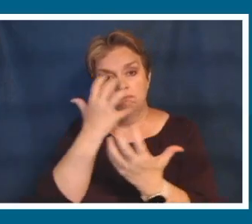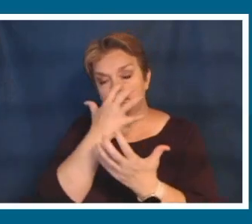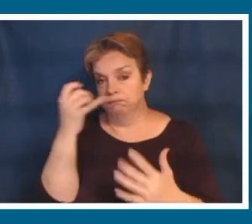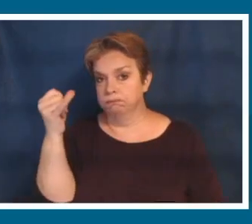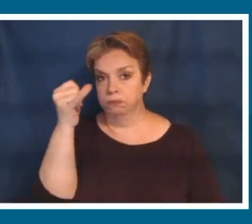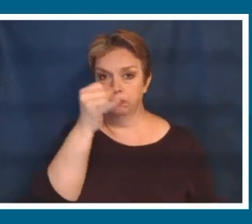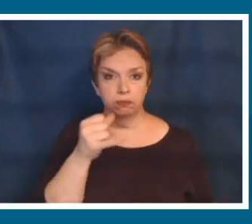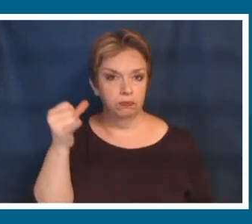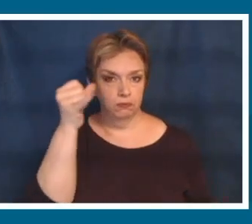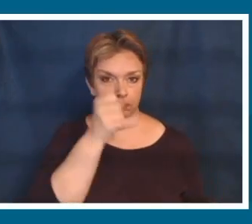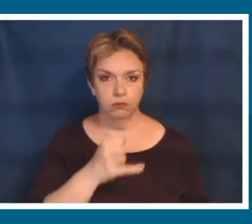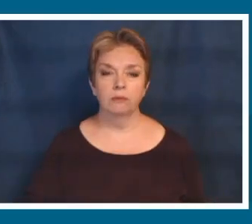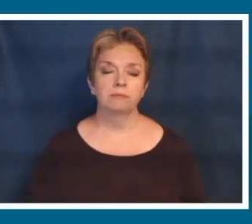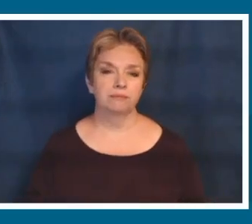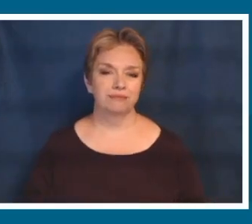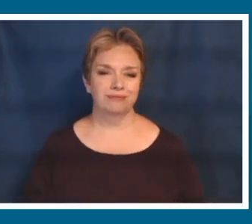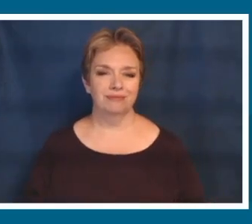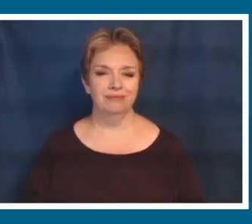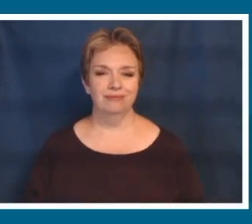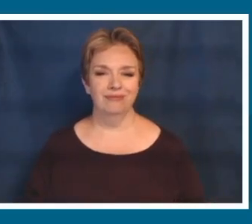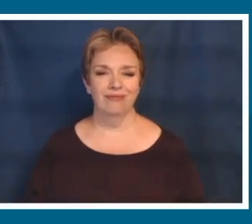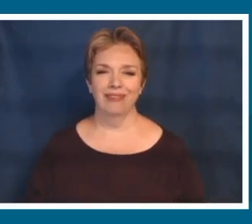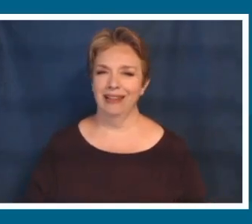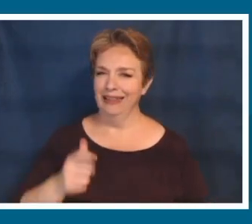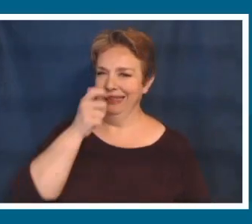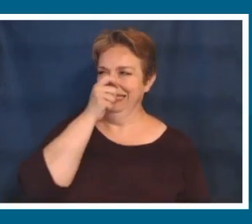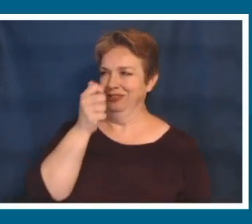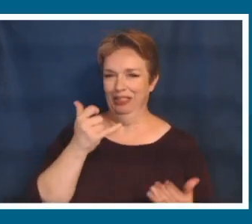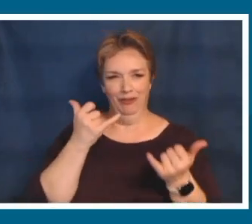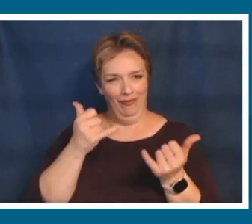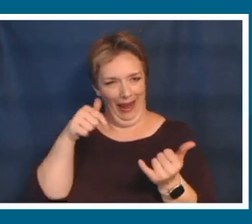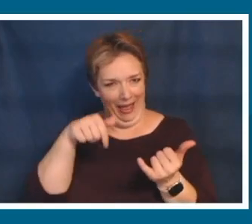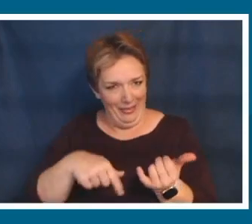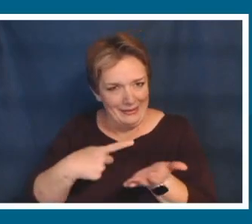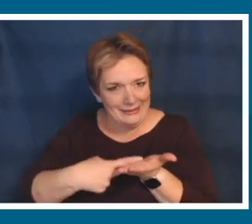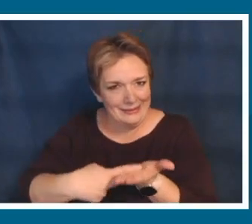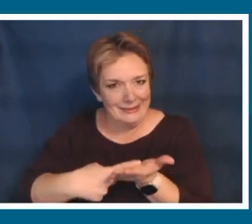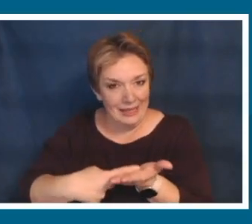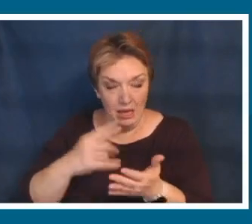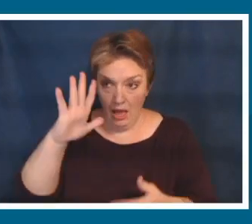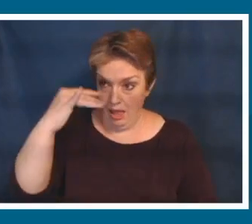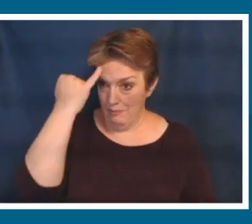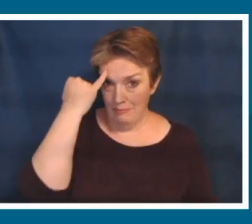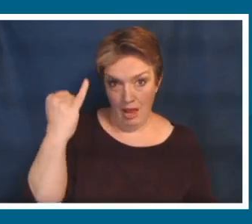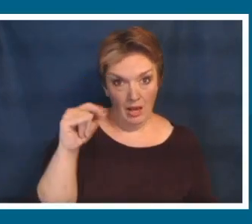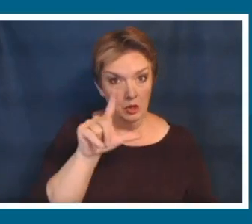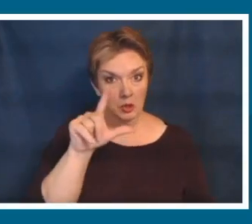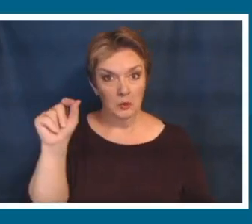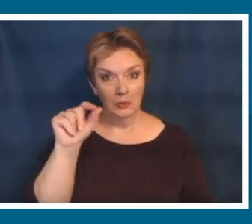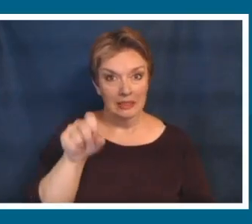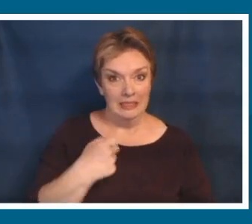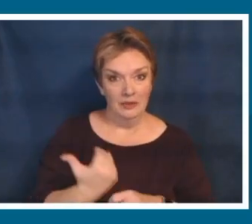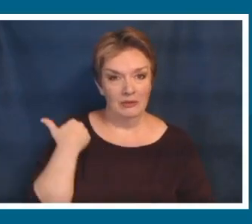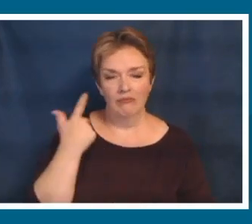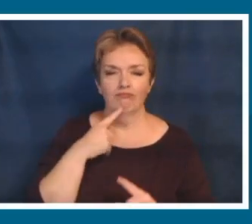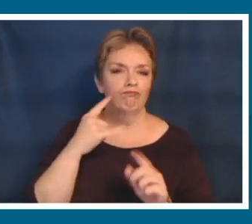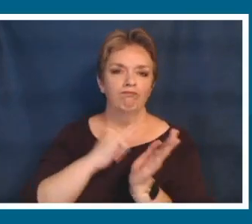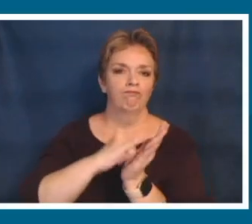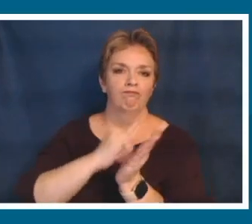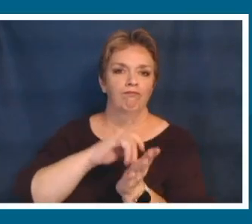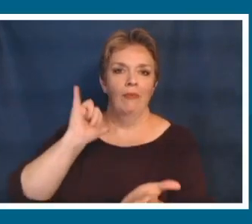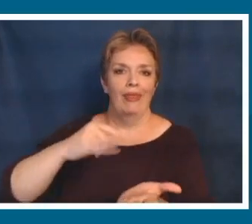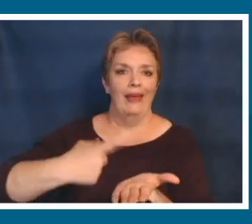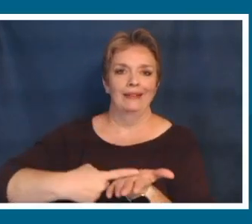it's so interesting that we're having this conversation today, because just a couple of decades ago, we couldn't have had this conversation because these materials